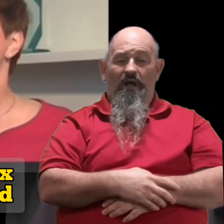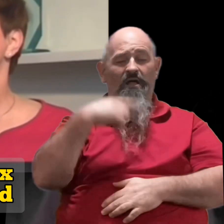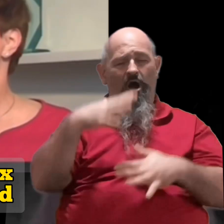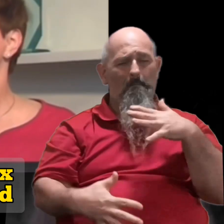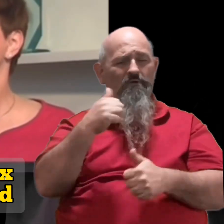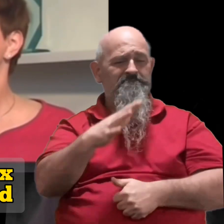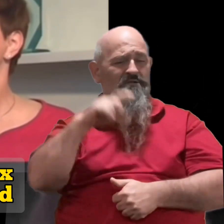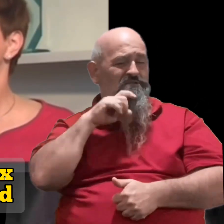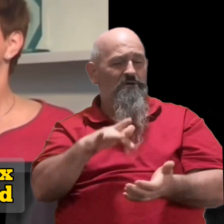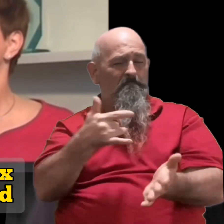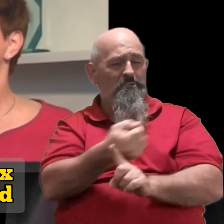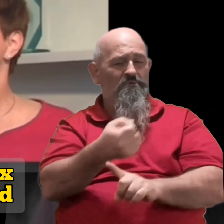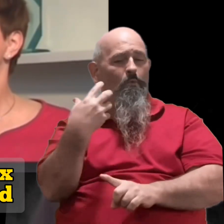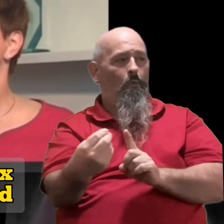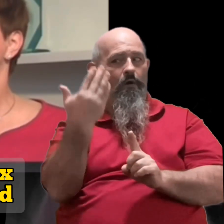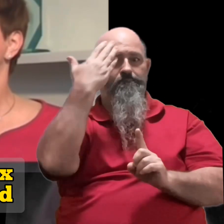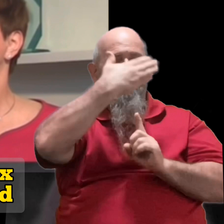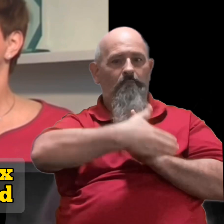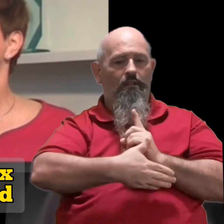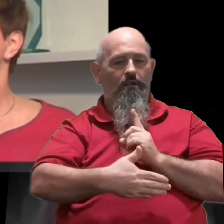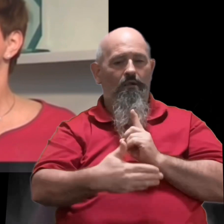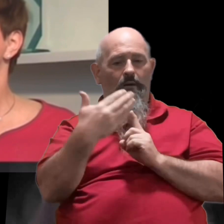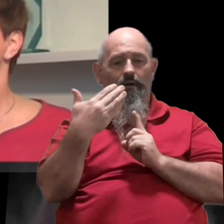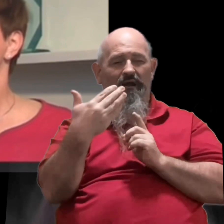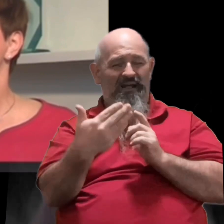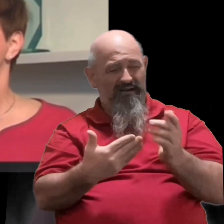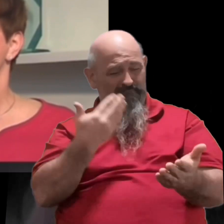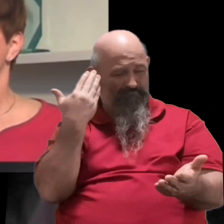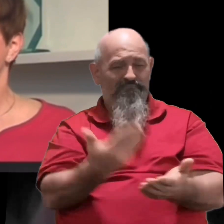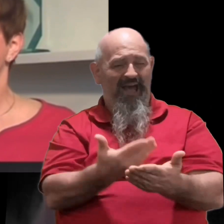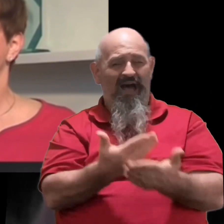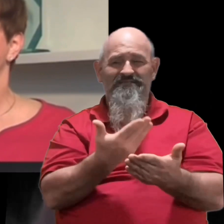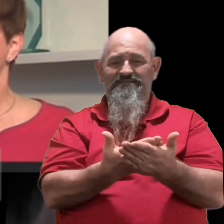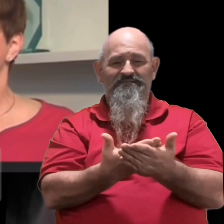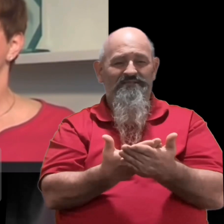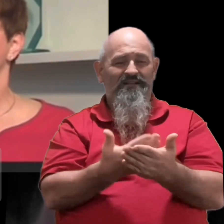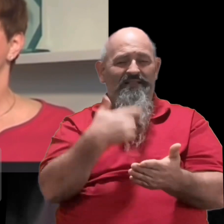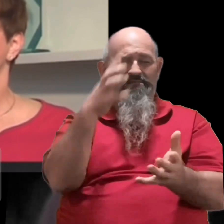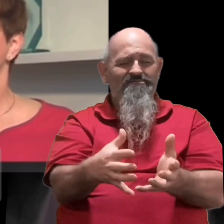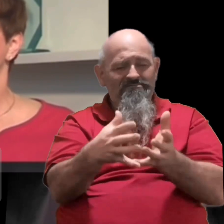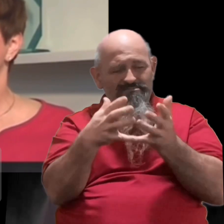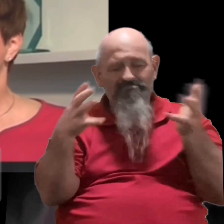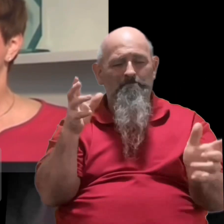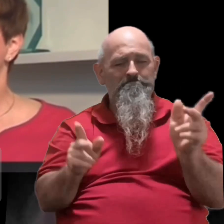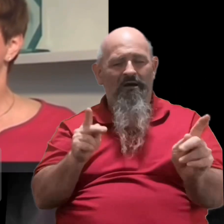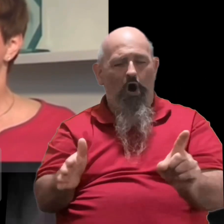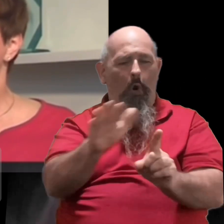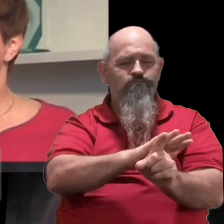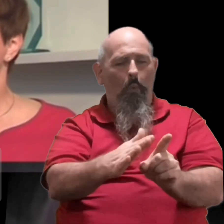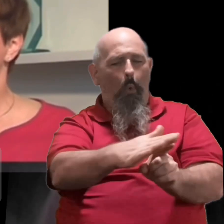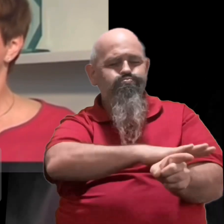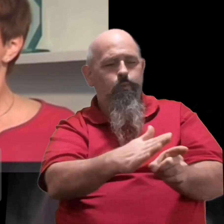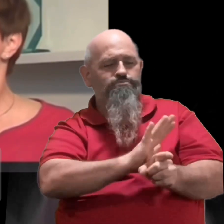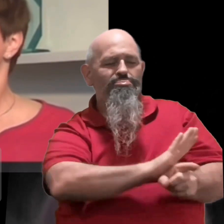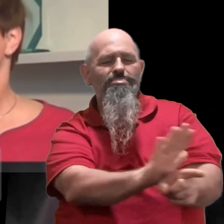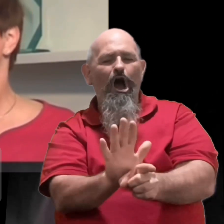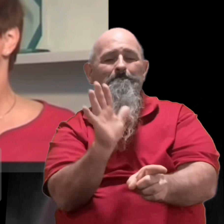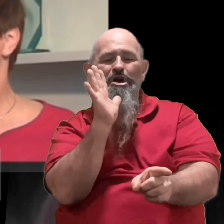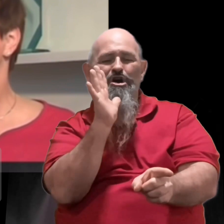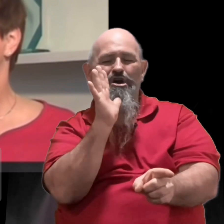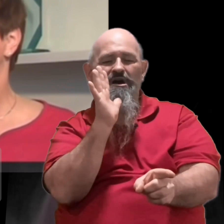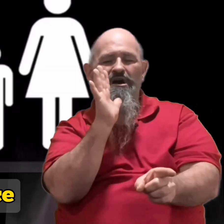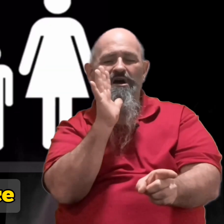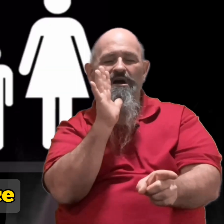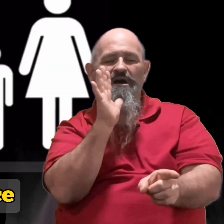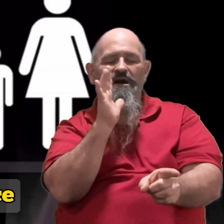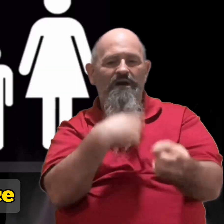I think most female sexual abuse goes undetected, and in fact I think that a lot of people cover up for their